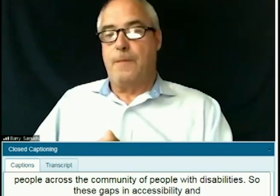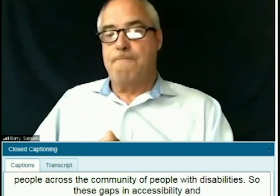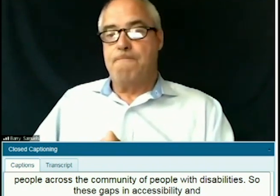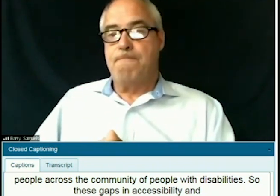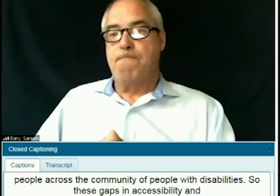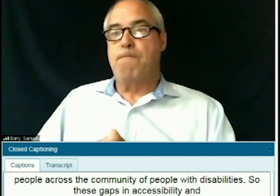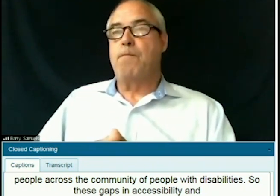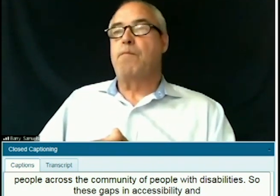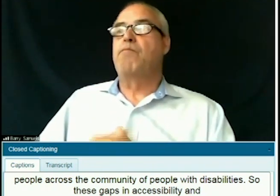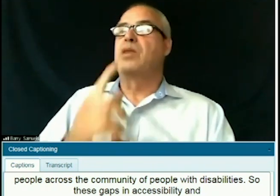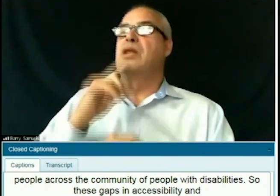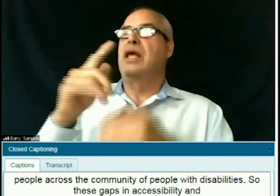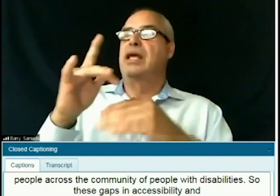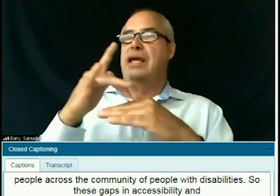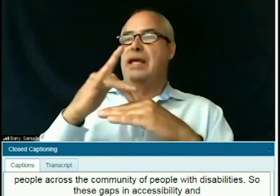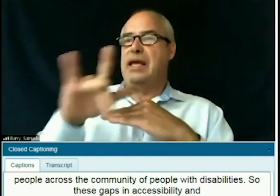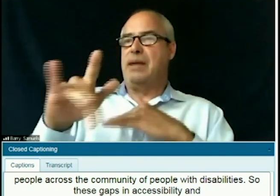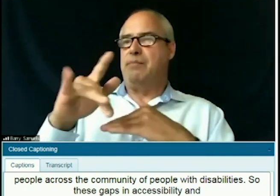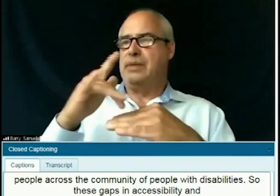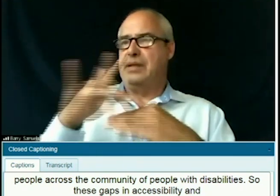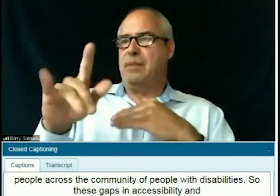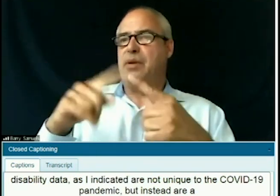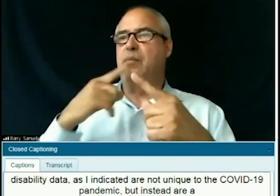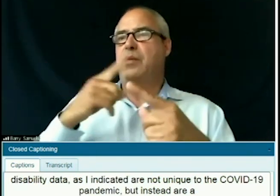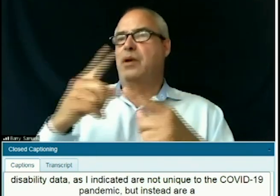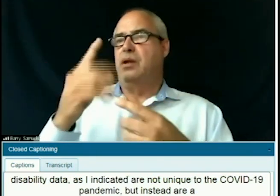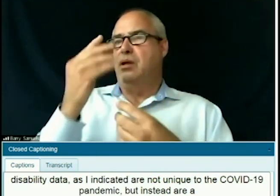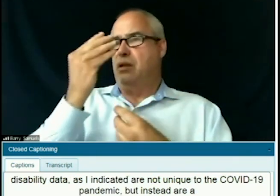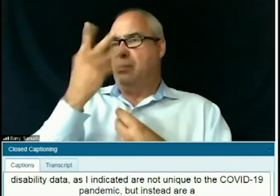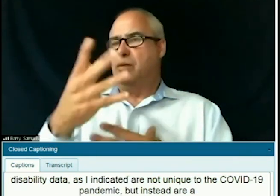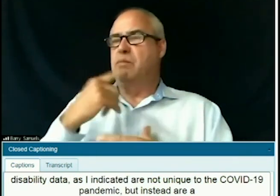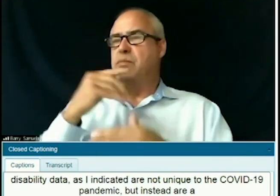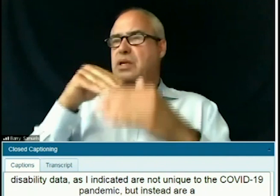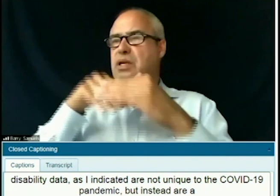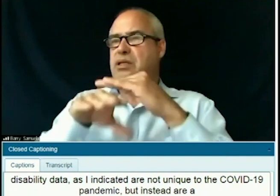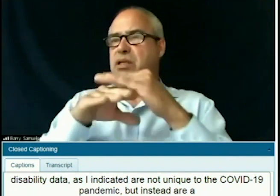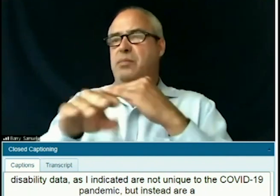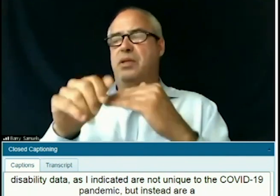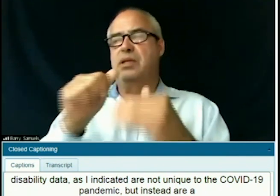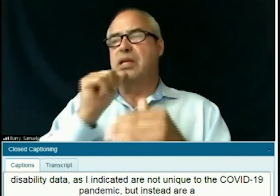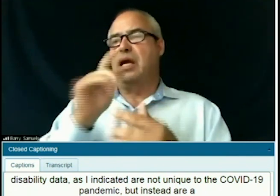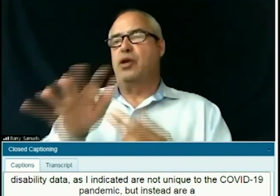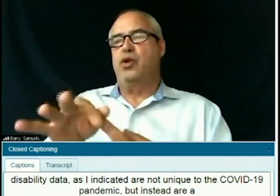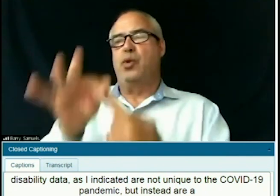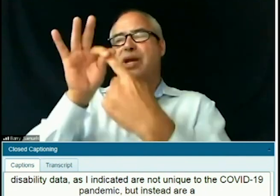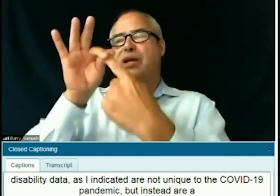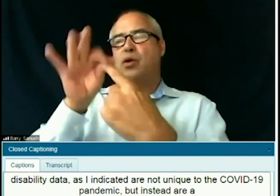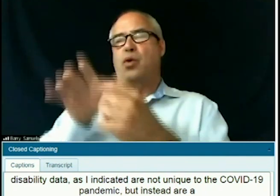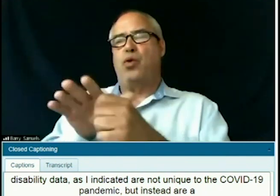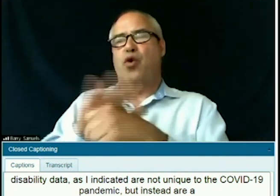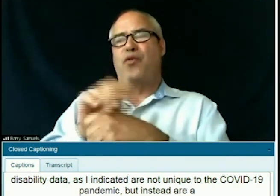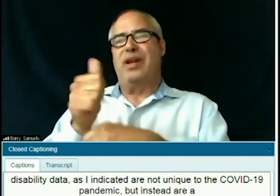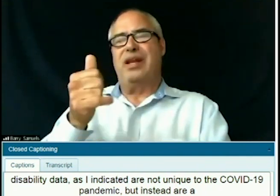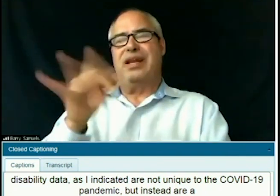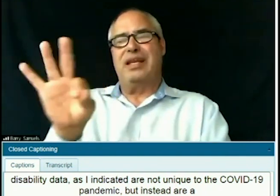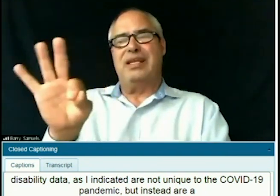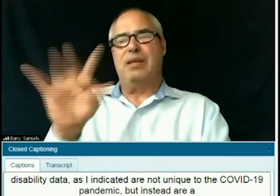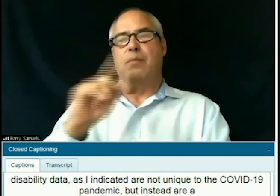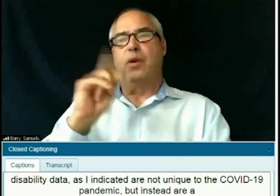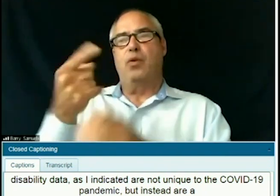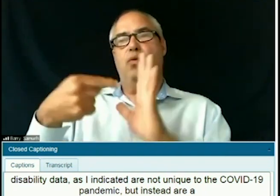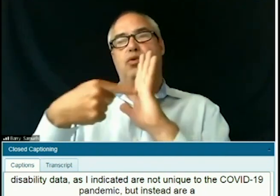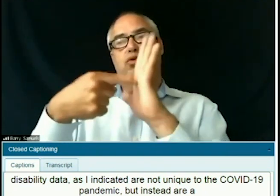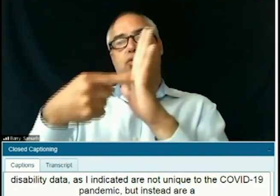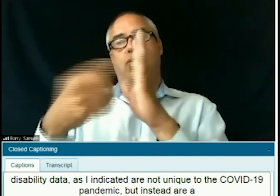So these gaps in accessibility and disability data, as I indicated, are not unique to the COVID-19 pandemic, but instead are a reflection of